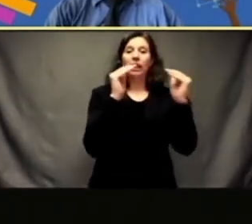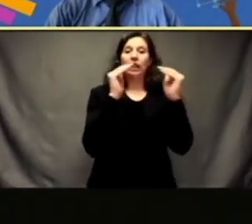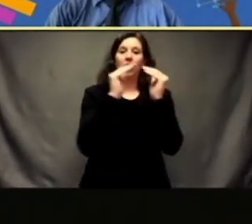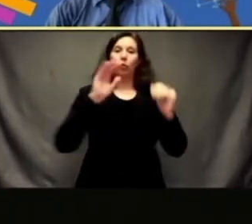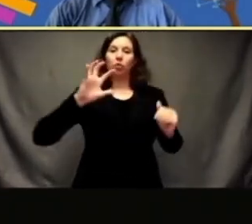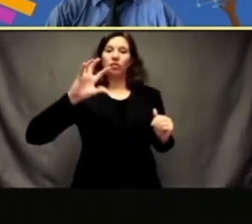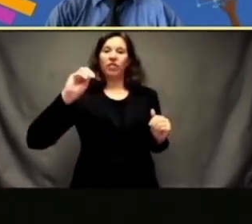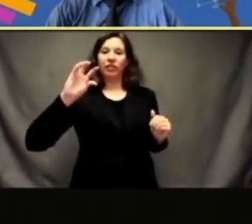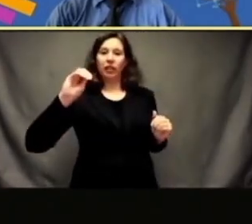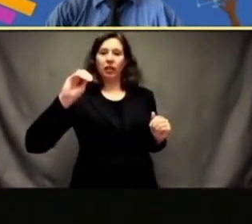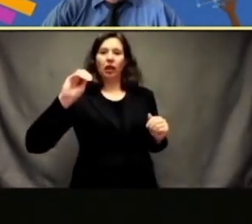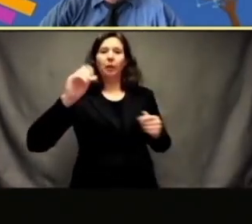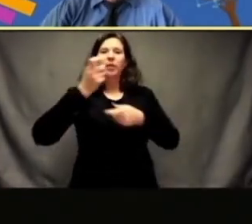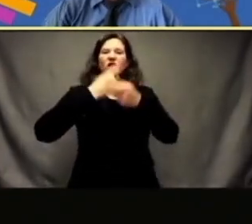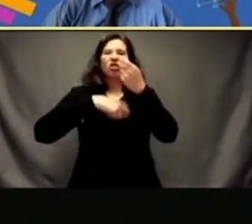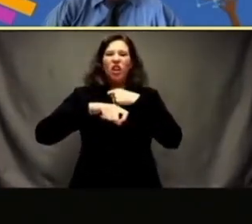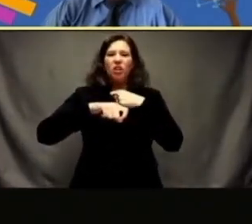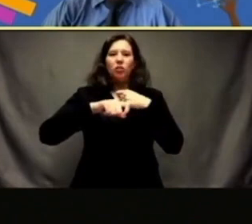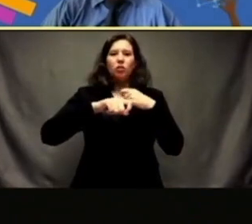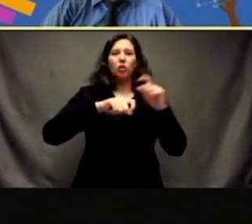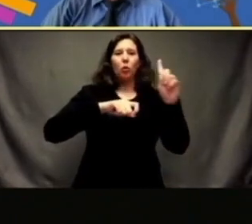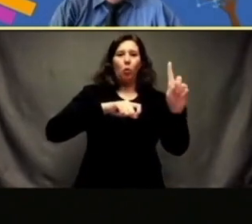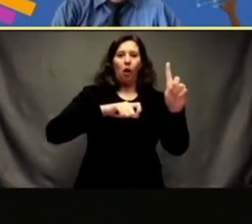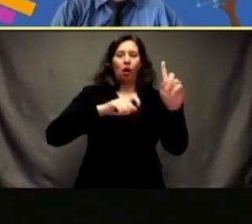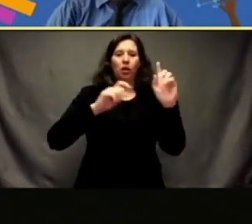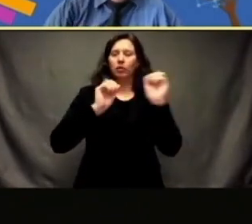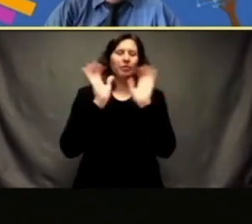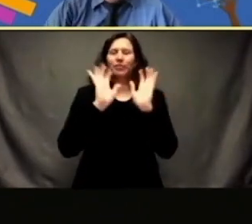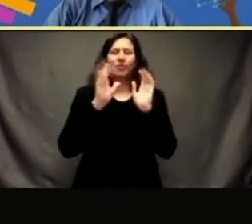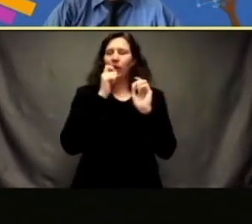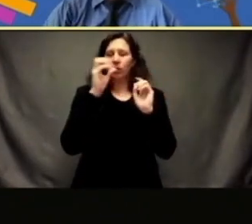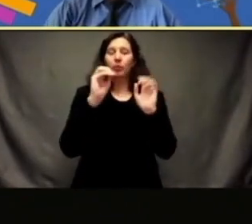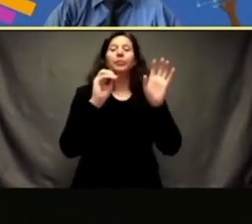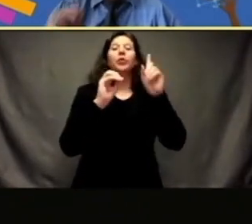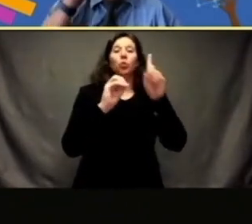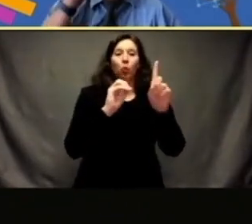and I'm going to change my 50 to 0. I'm sorry, not 0, 1.